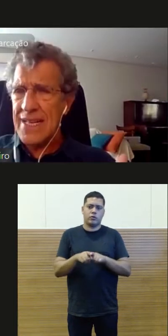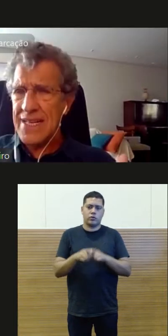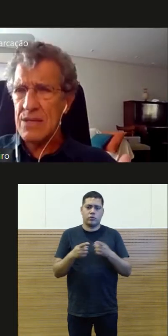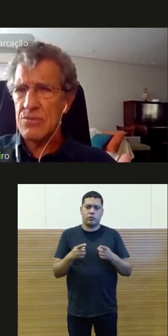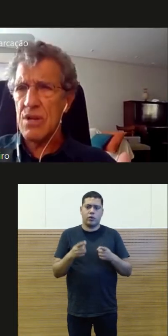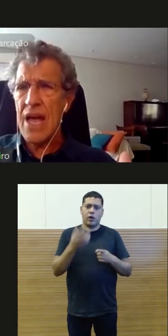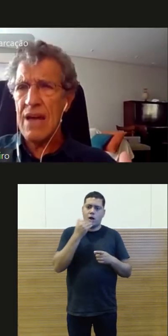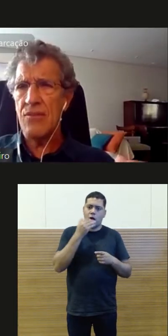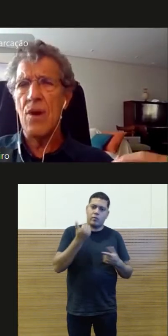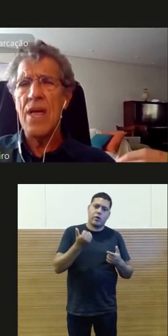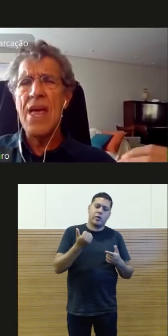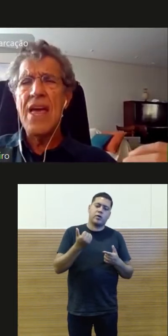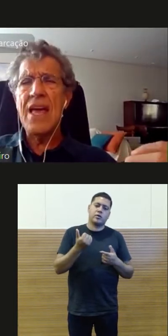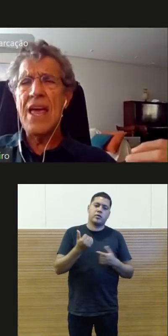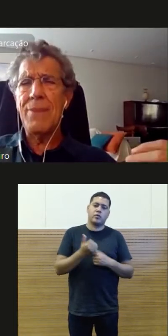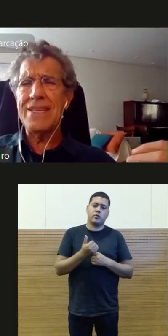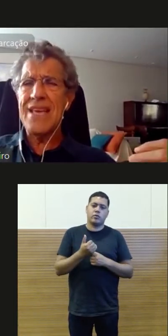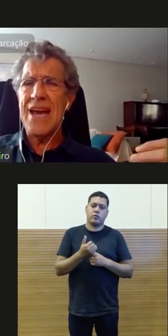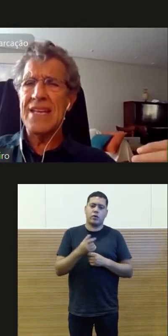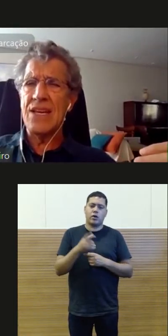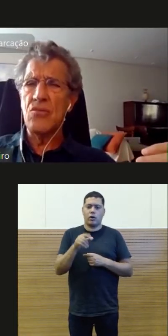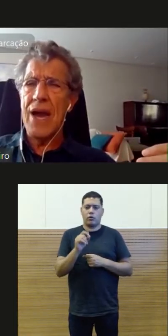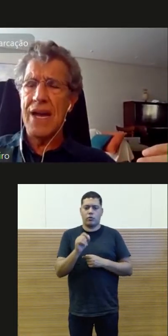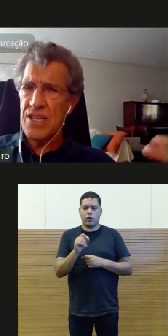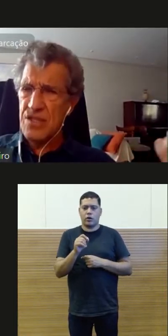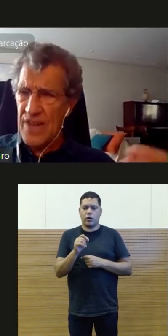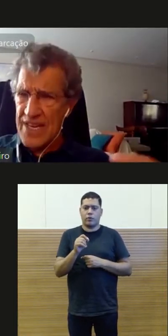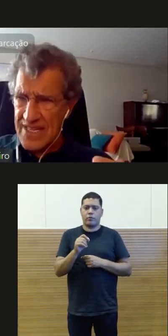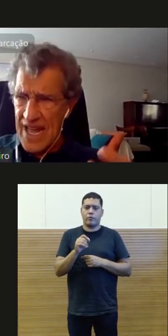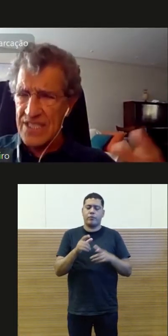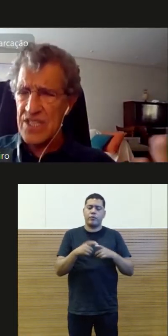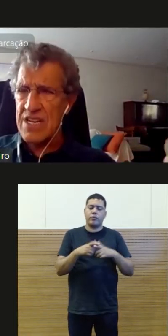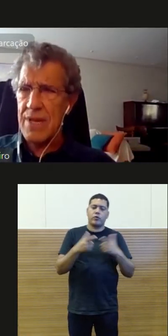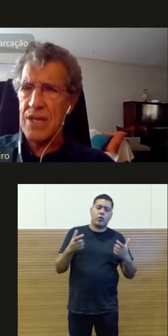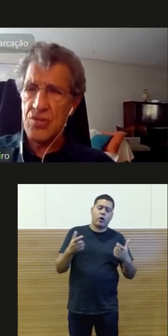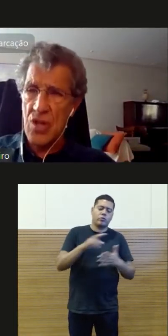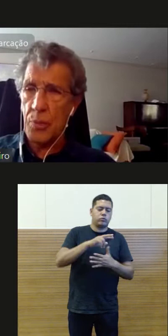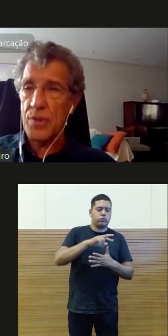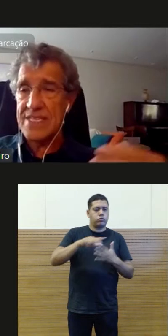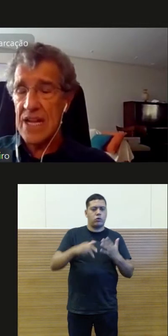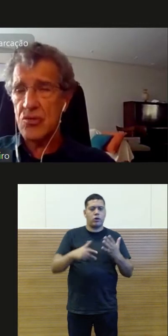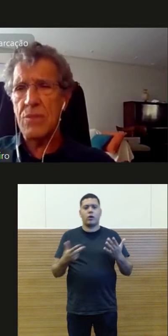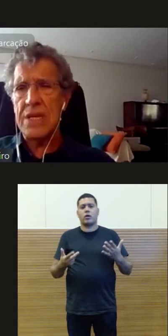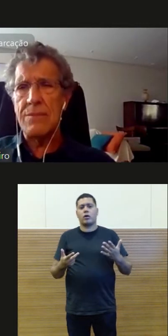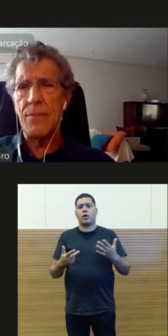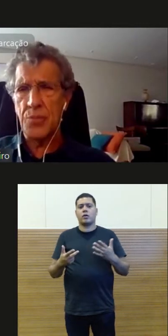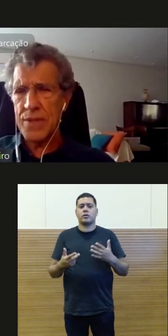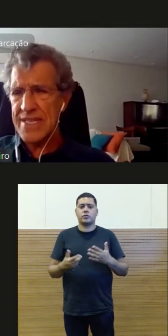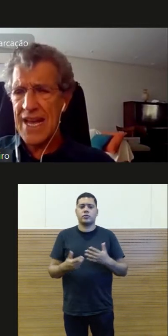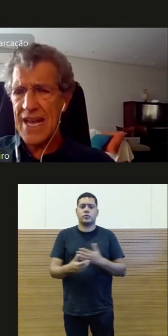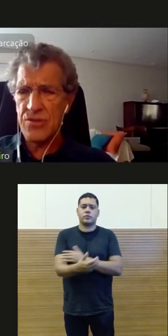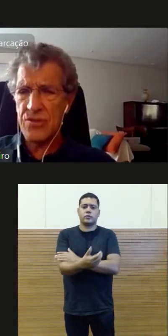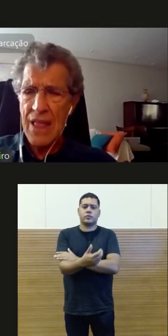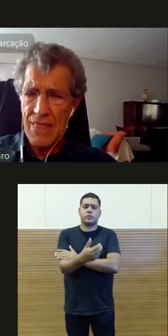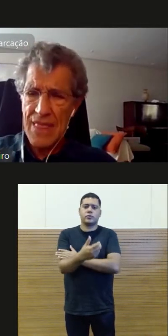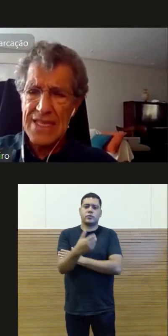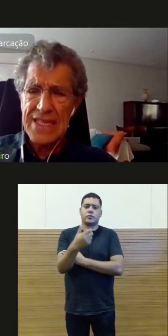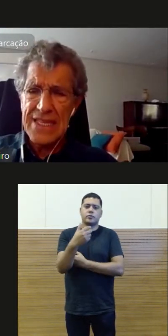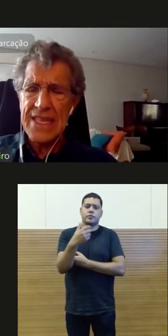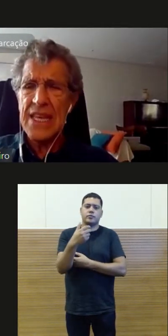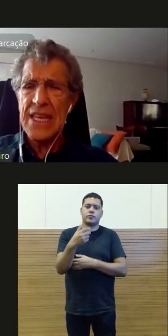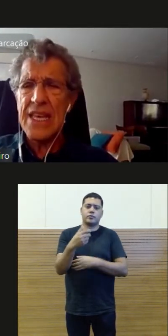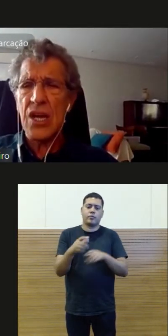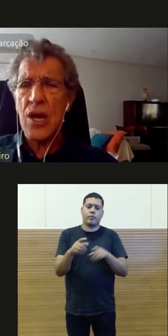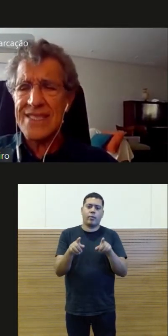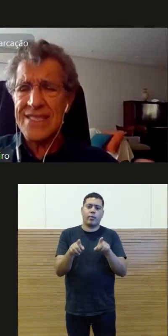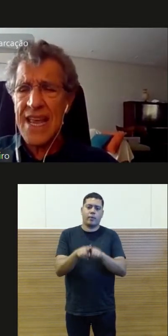for healthy diets. It says in the second principle that healthy food is based on the variety of unprocessed foods that are